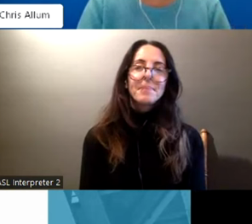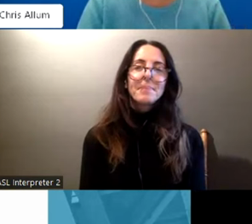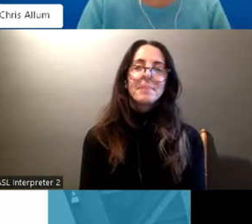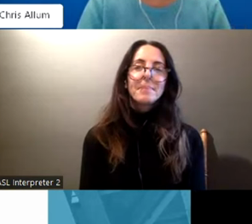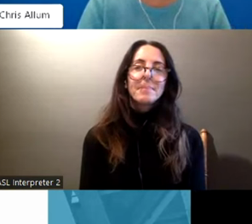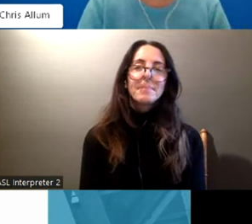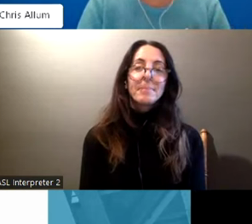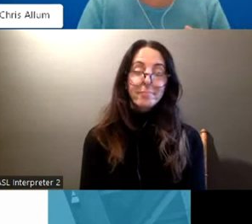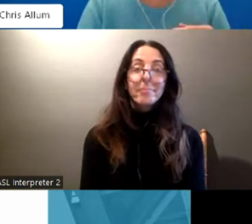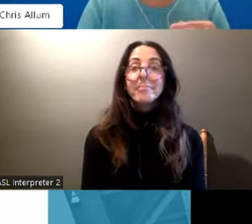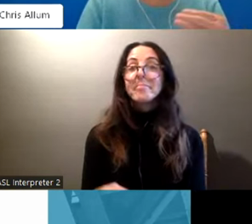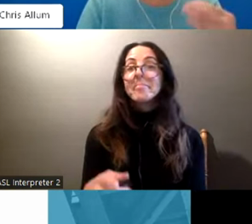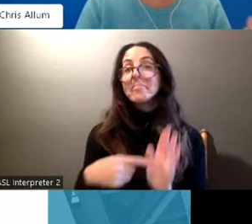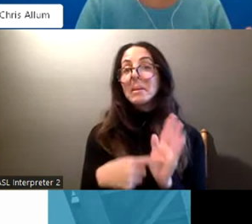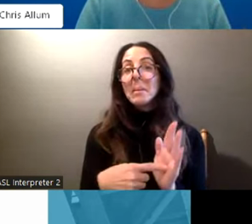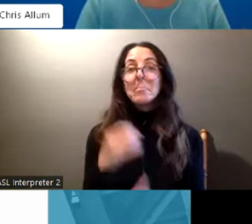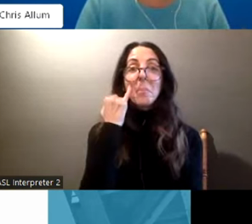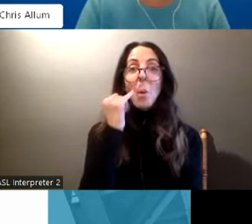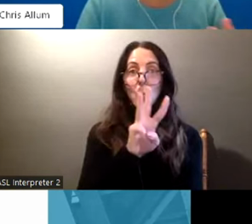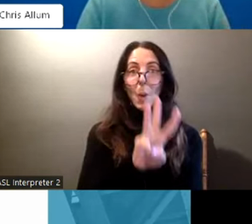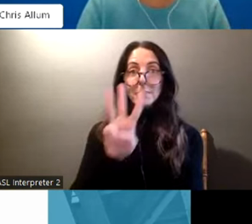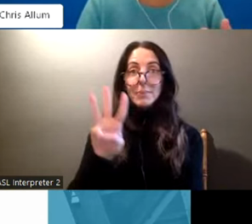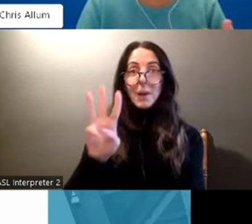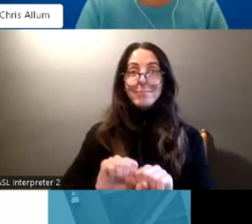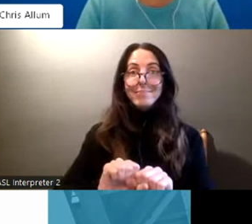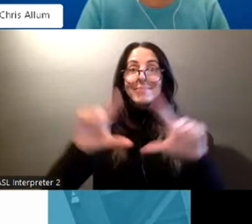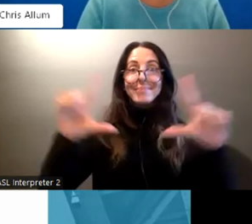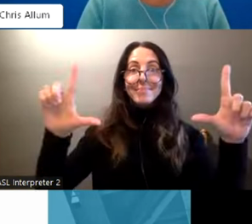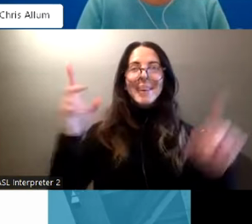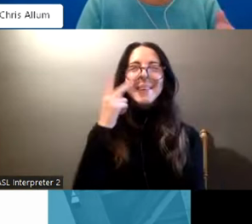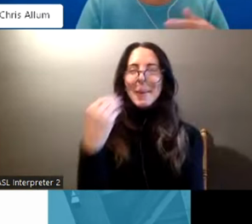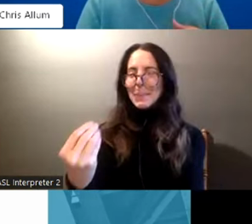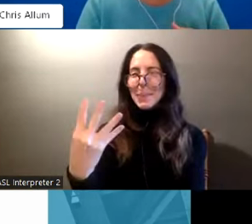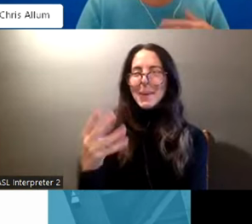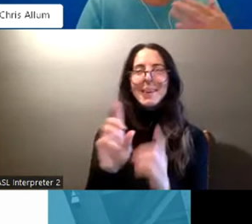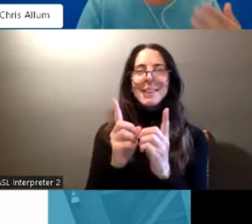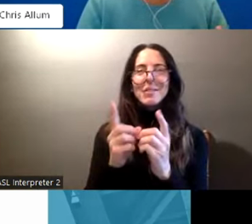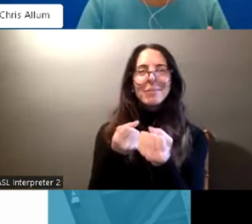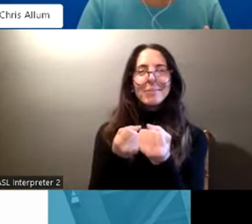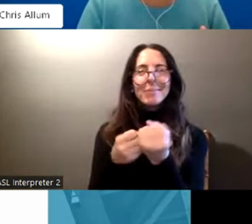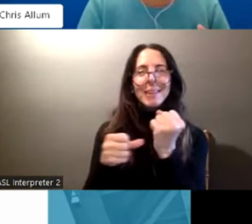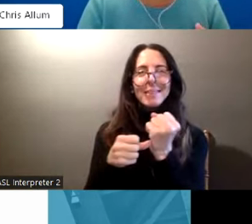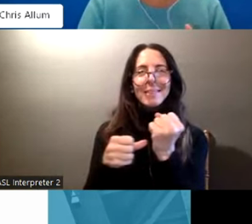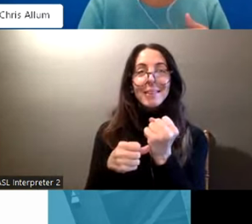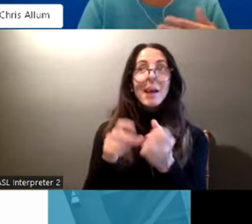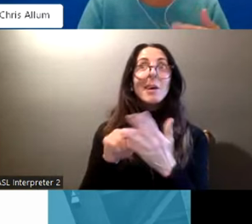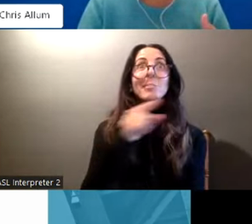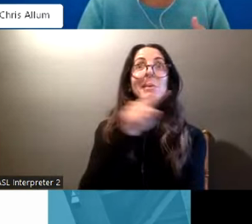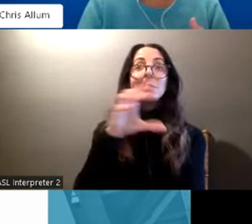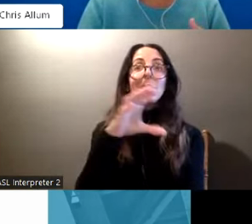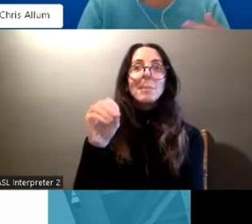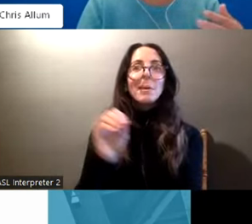to a website and you get a digital assistant that pops in. So these firms are taking advantage of